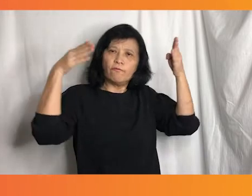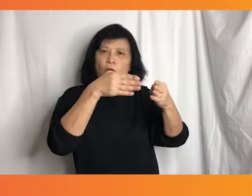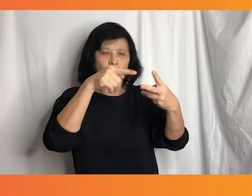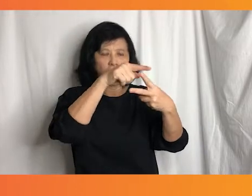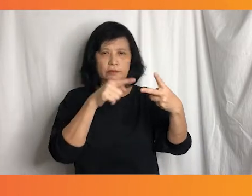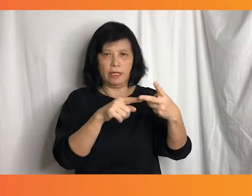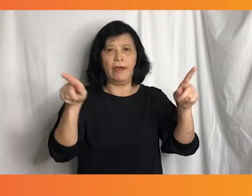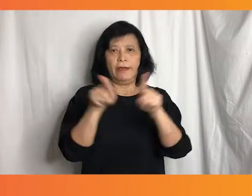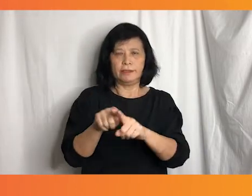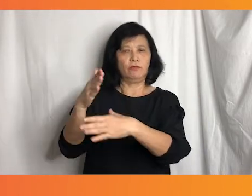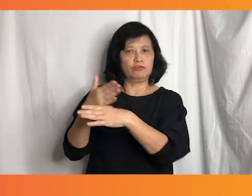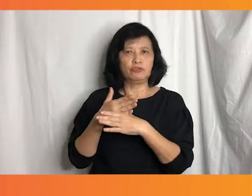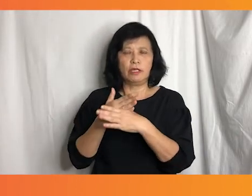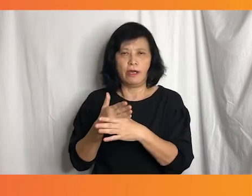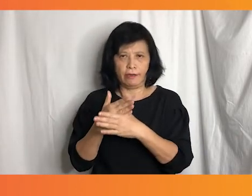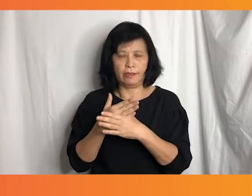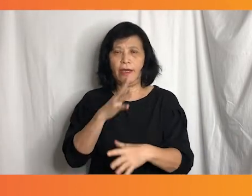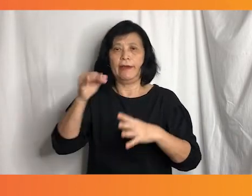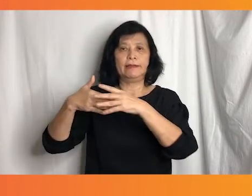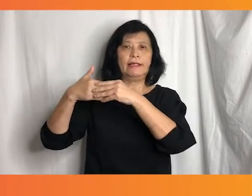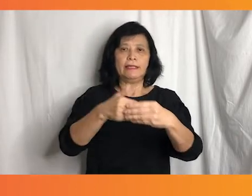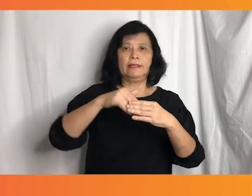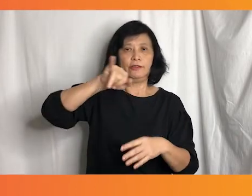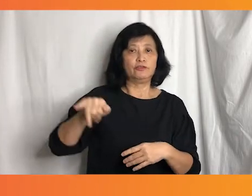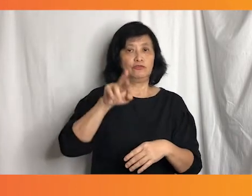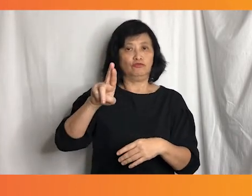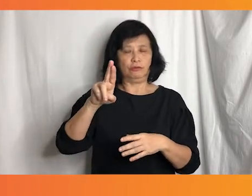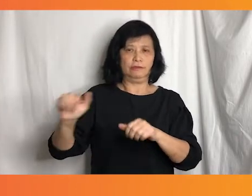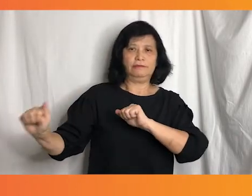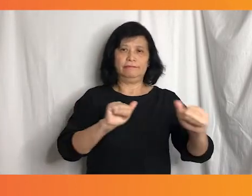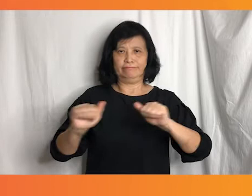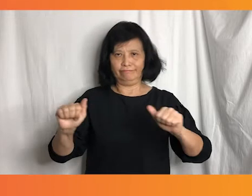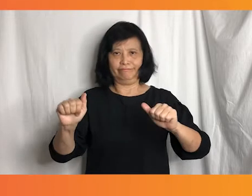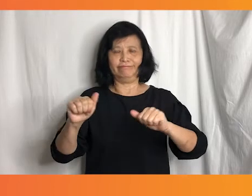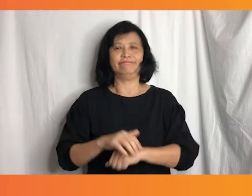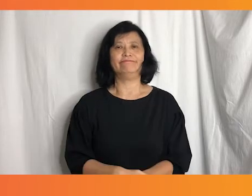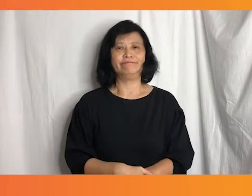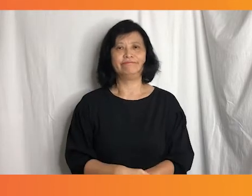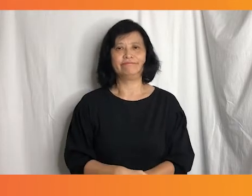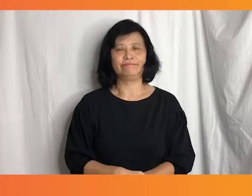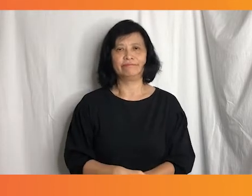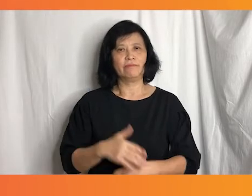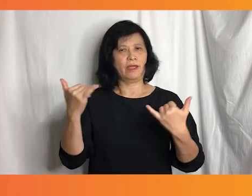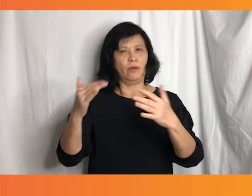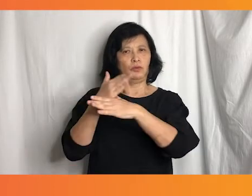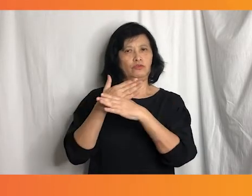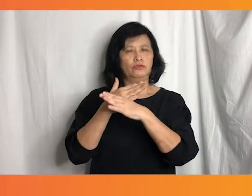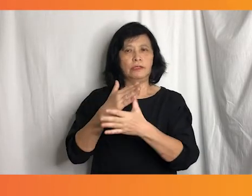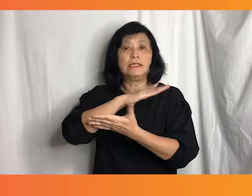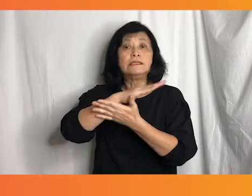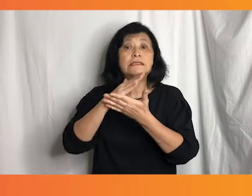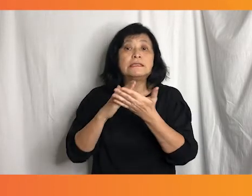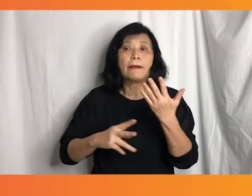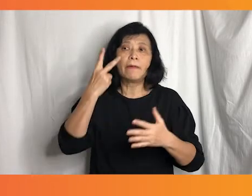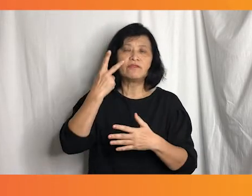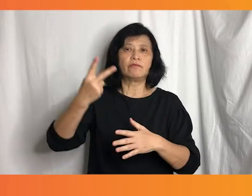focused on as they were presenting and sharing their experiences and leading the juniors in this activity. All right, so I'm going to